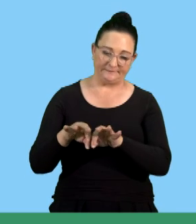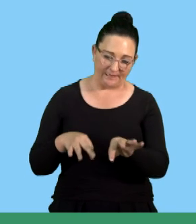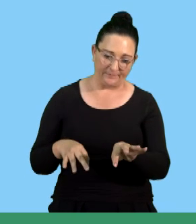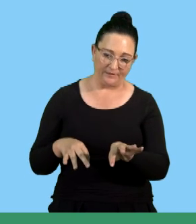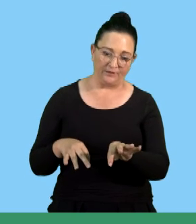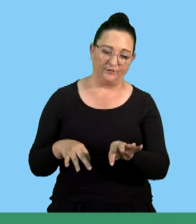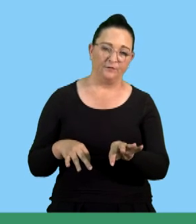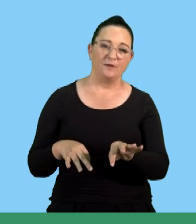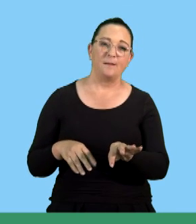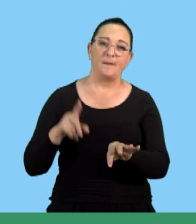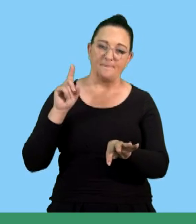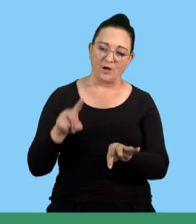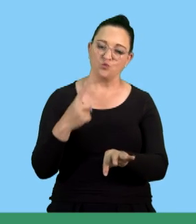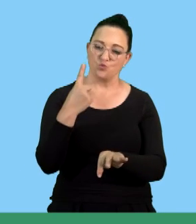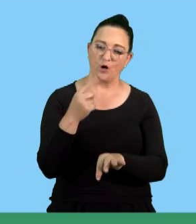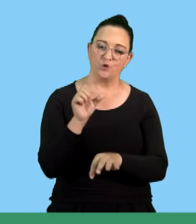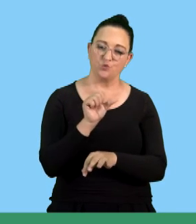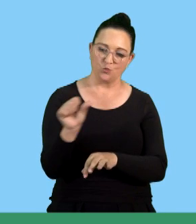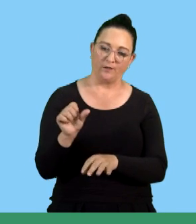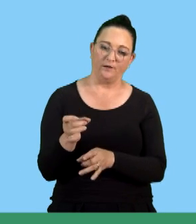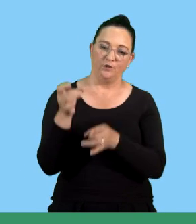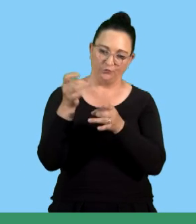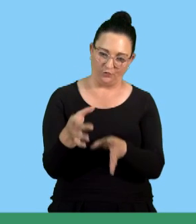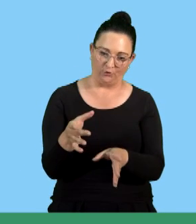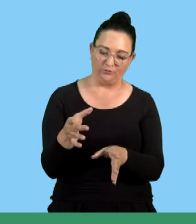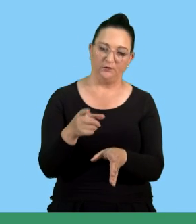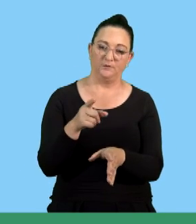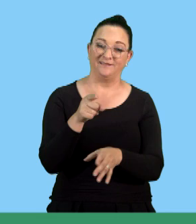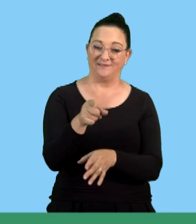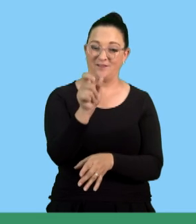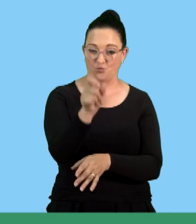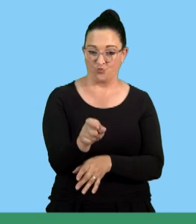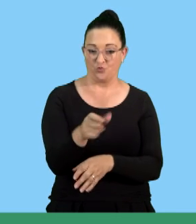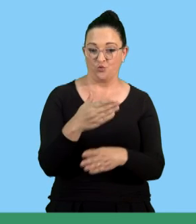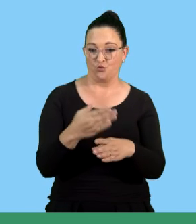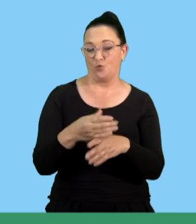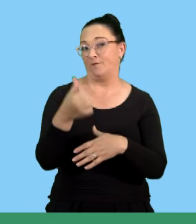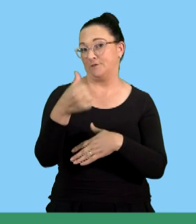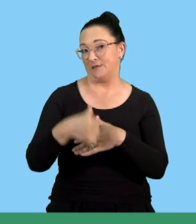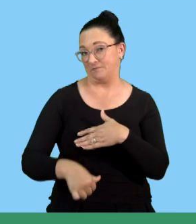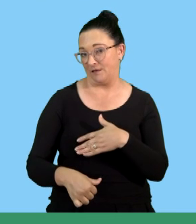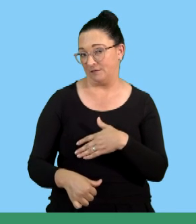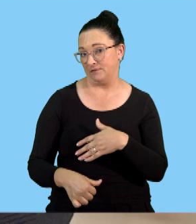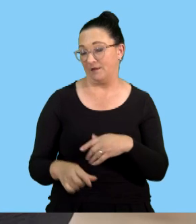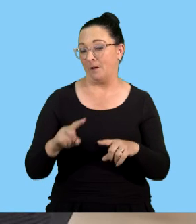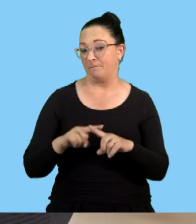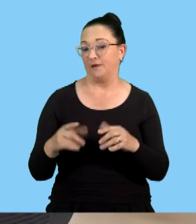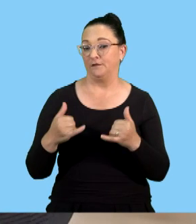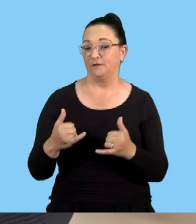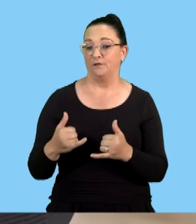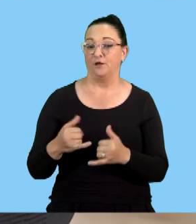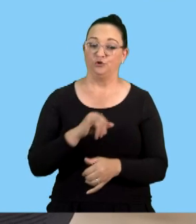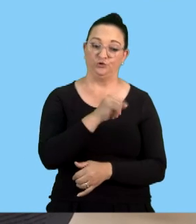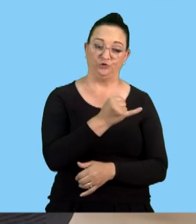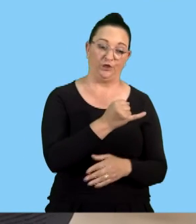terminated following 1 week's notice if the worker has been employed for 6 months or less. What does that mean? If you were employed